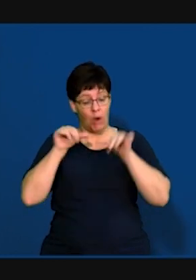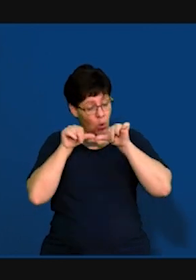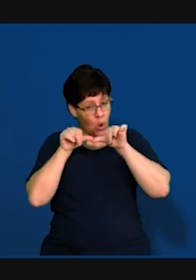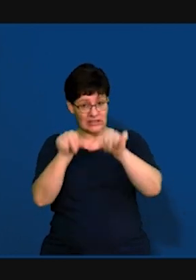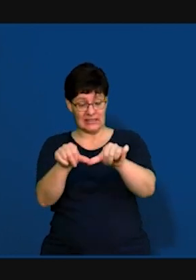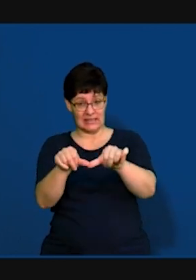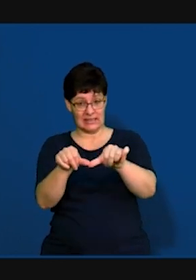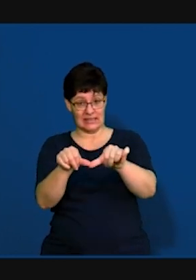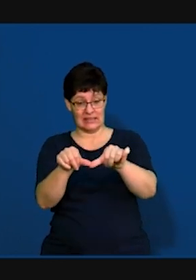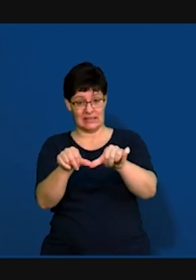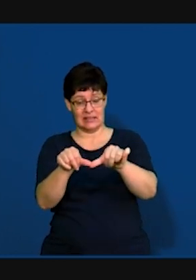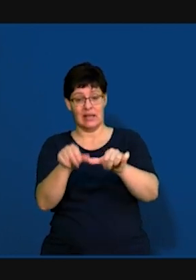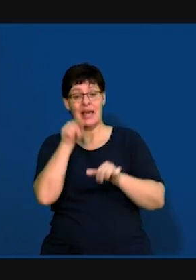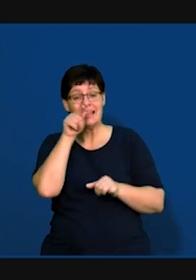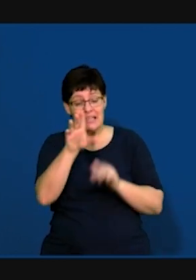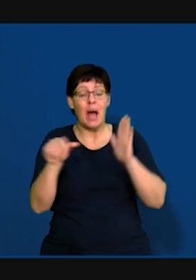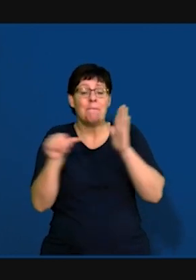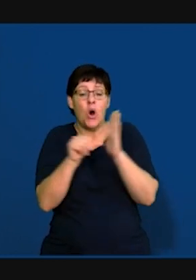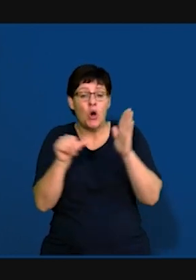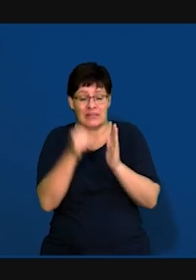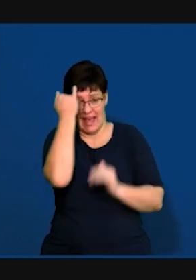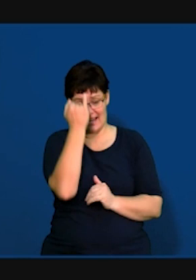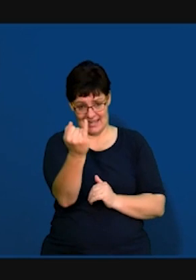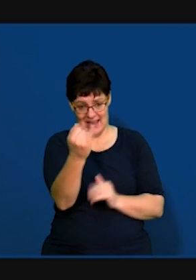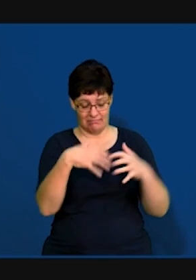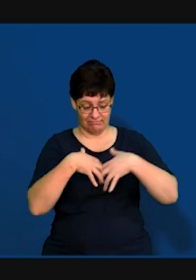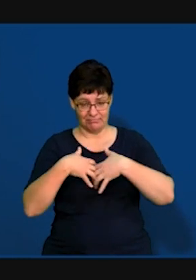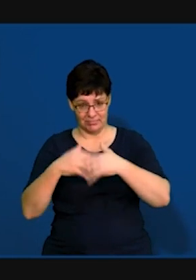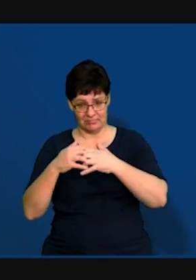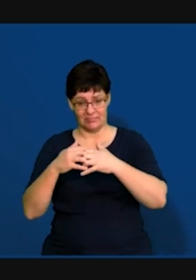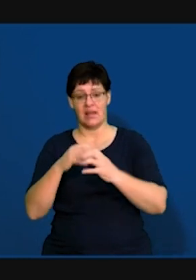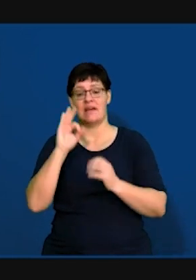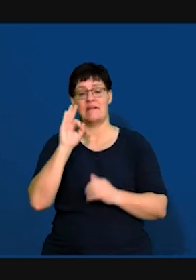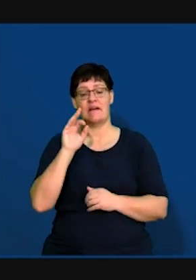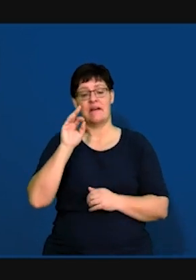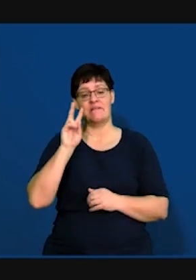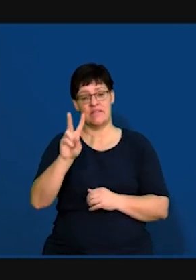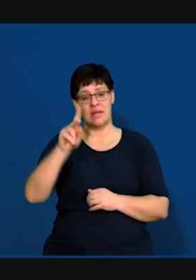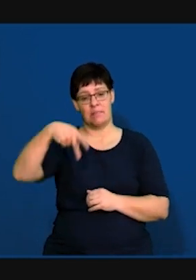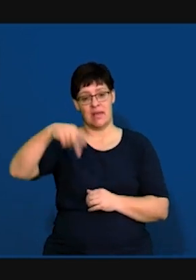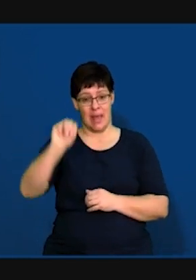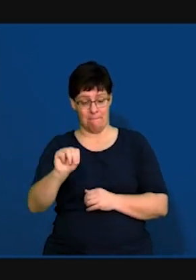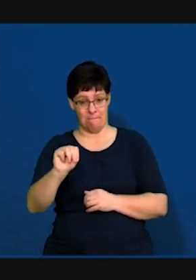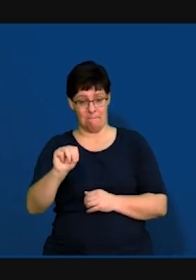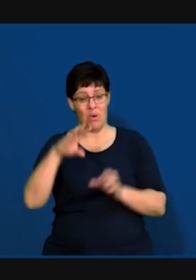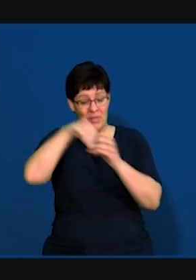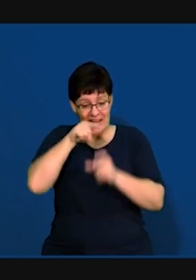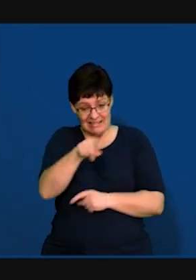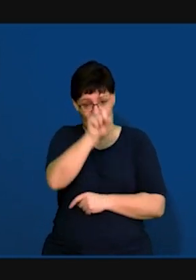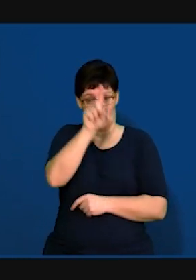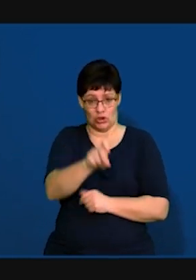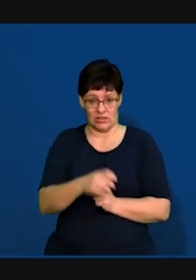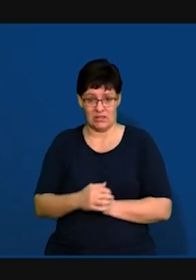Guys, these are the key ideas that make up, VPM in this question.